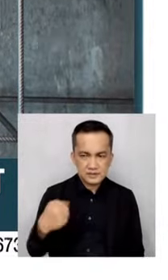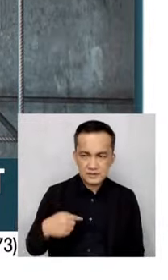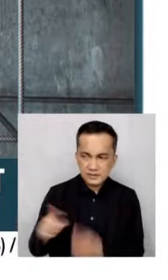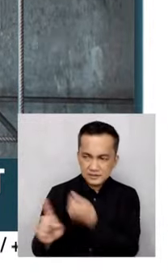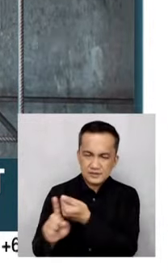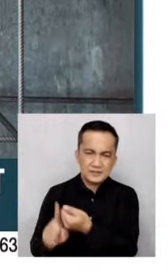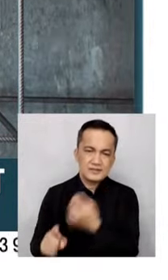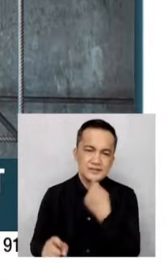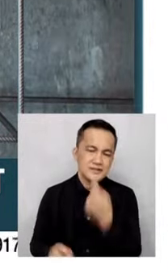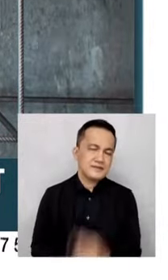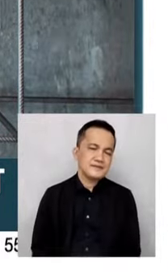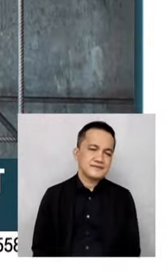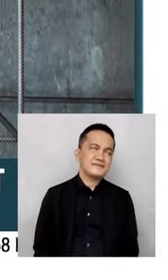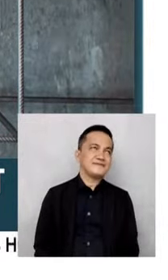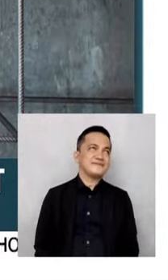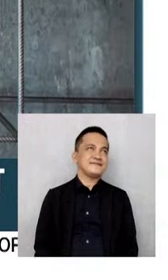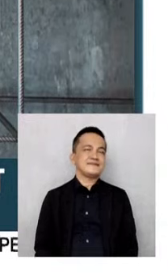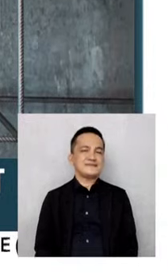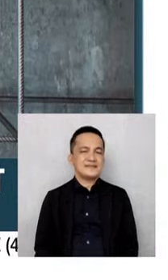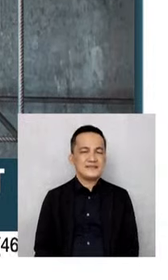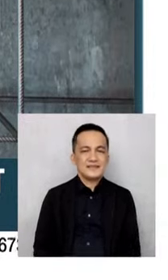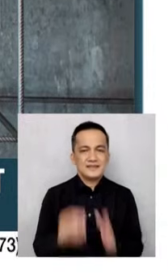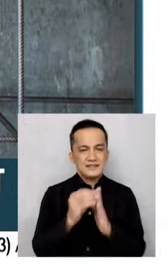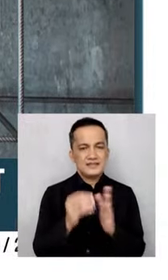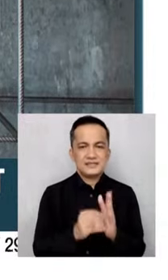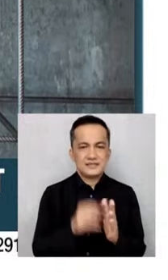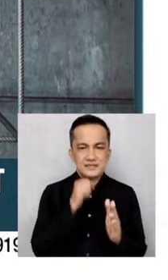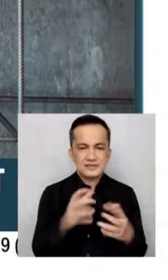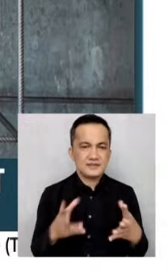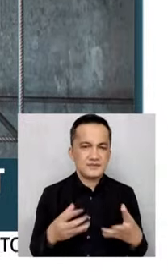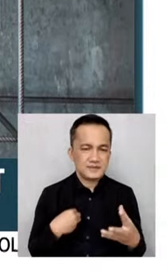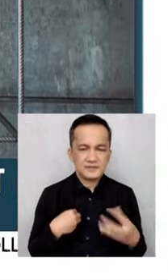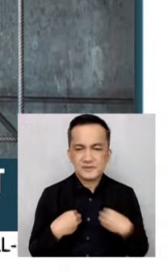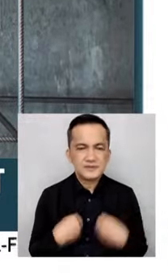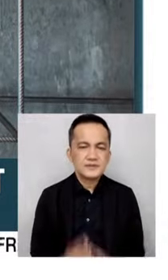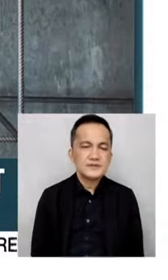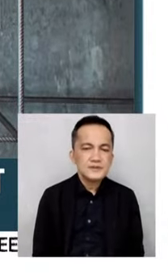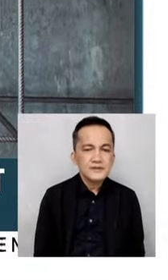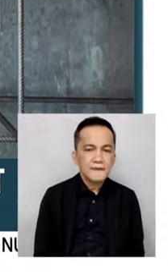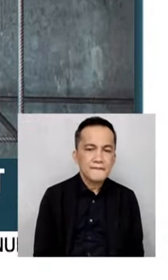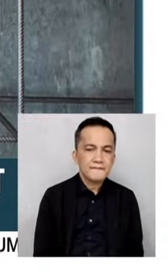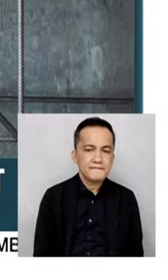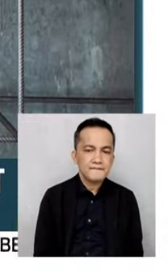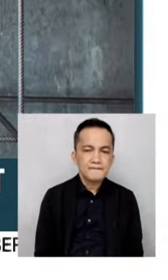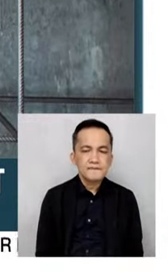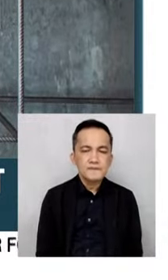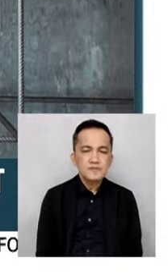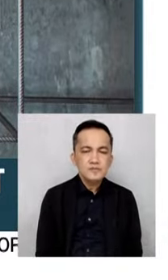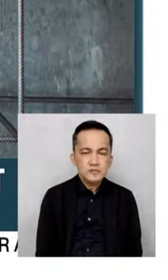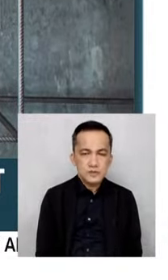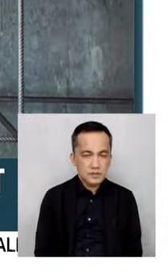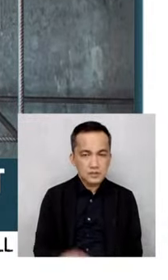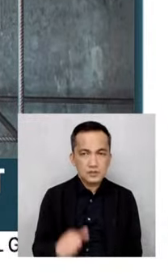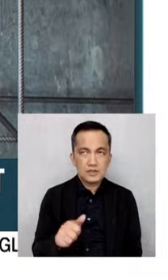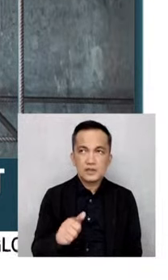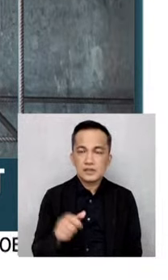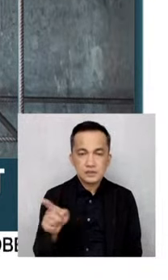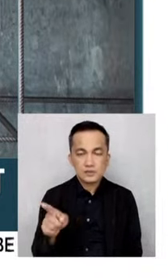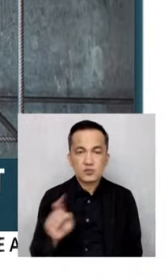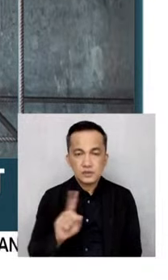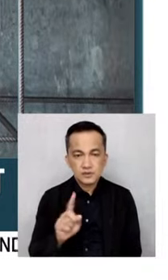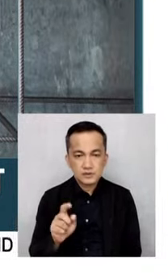that these provisions will not be acceptable. Mm. But the only alternative really is to